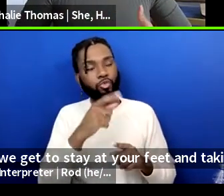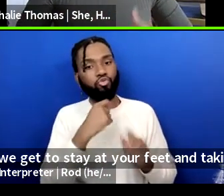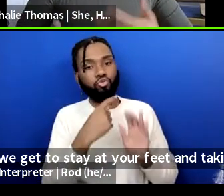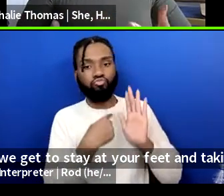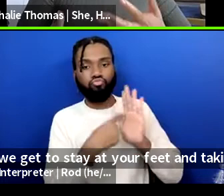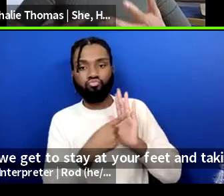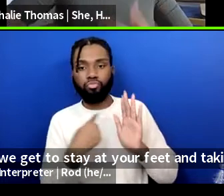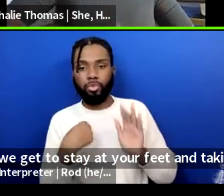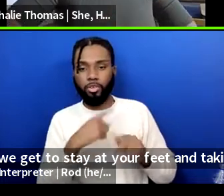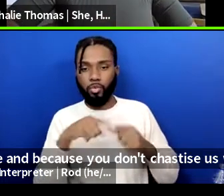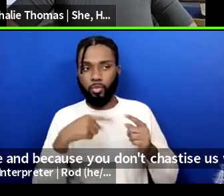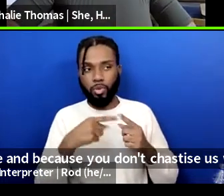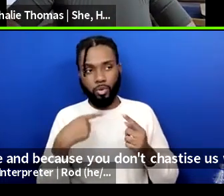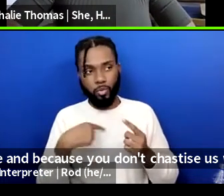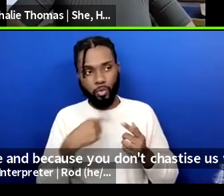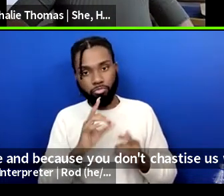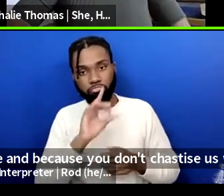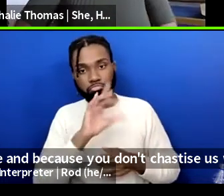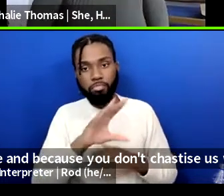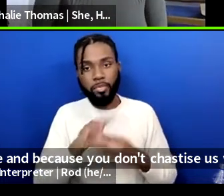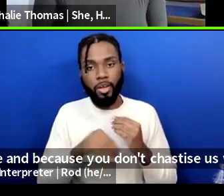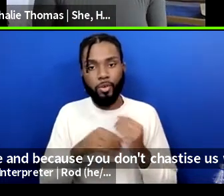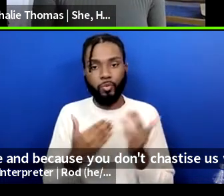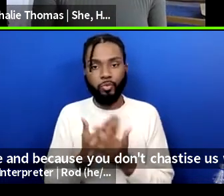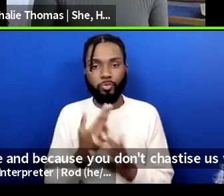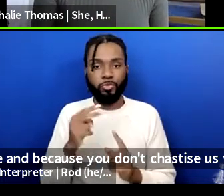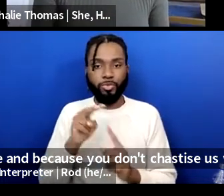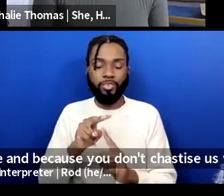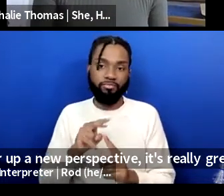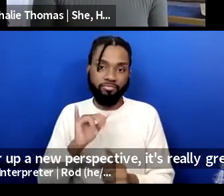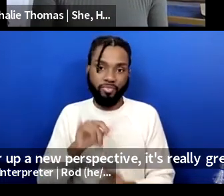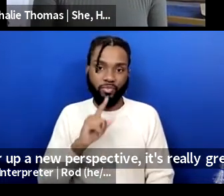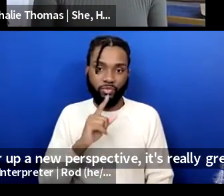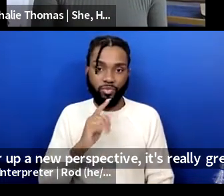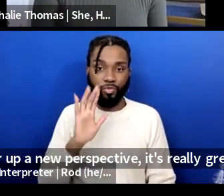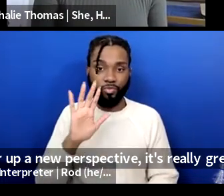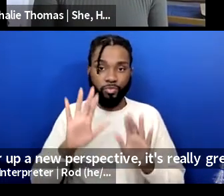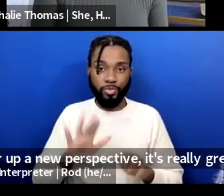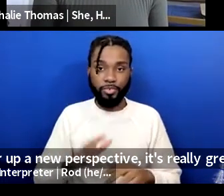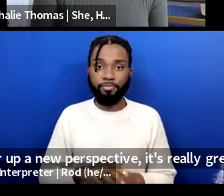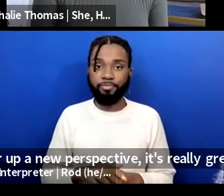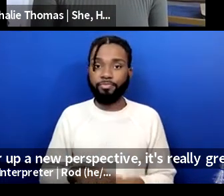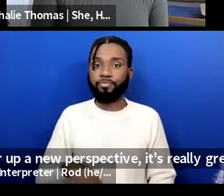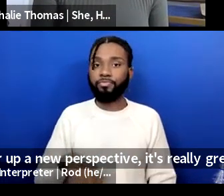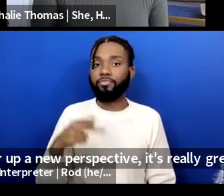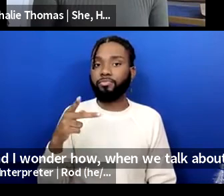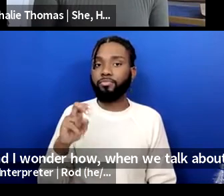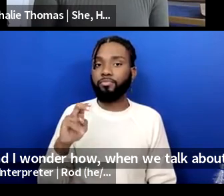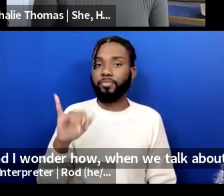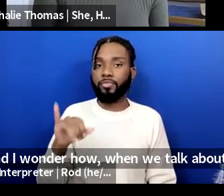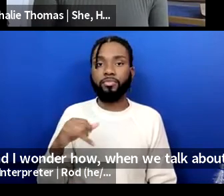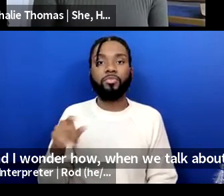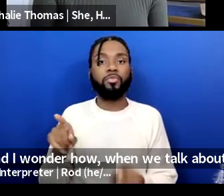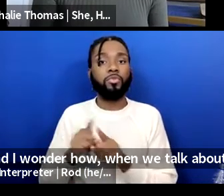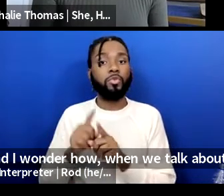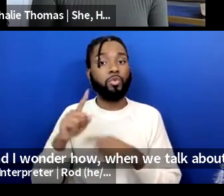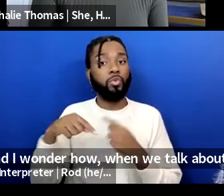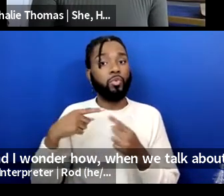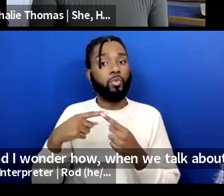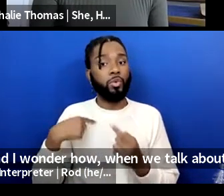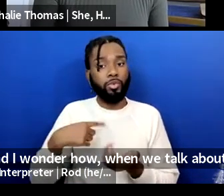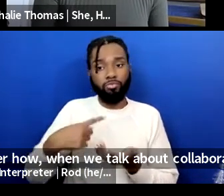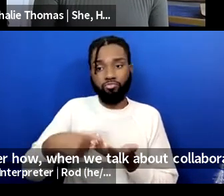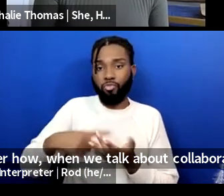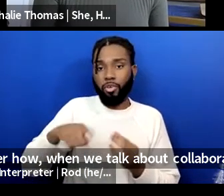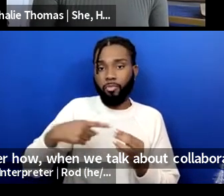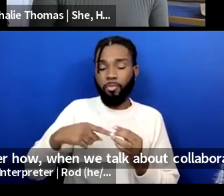perspective. It's really great. And I wonder how, when we talk about collaboration, how